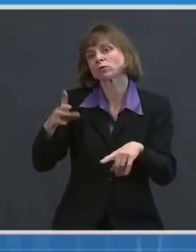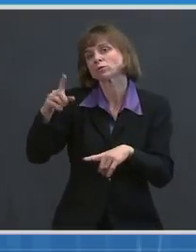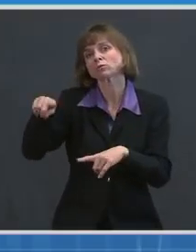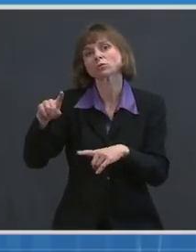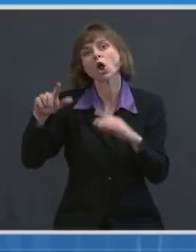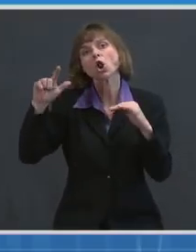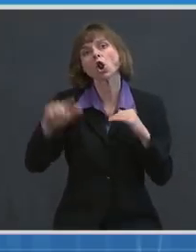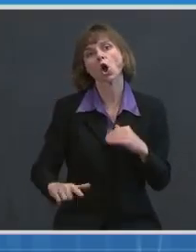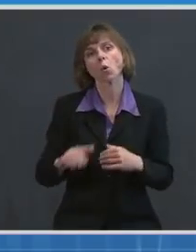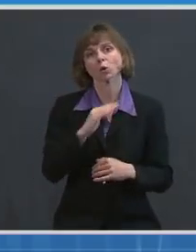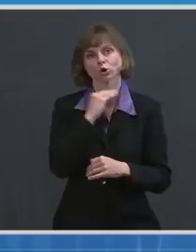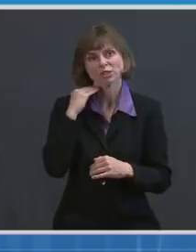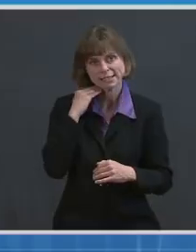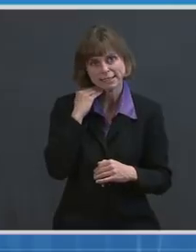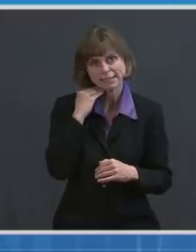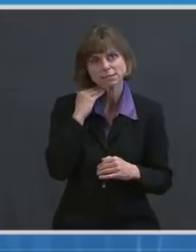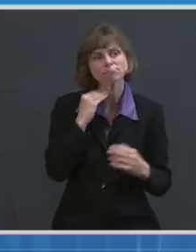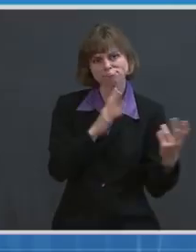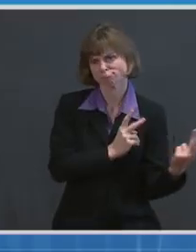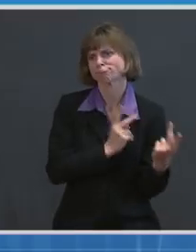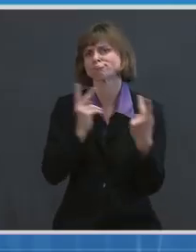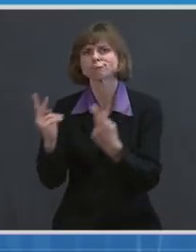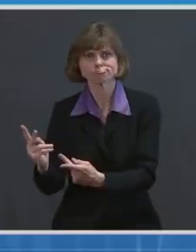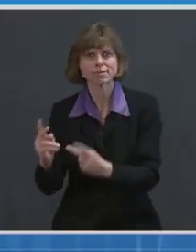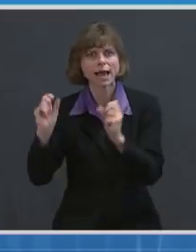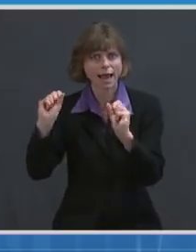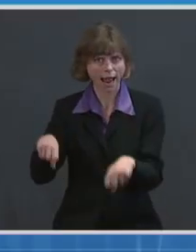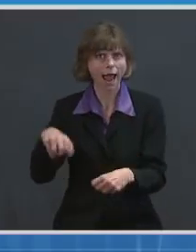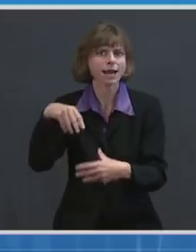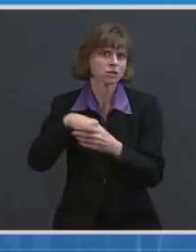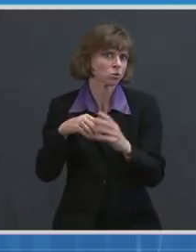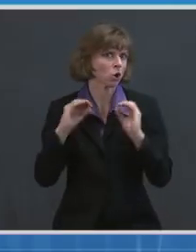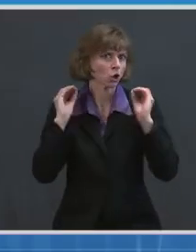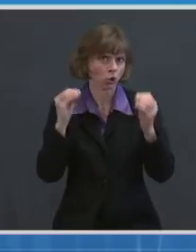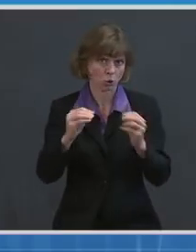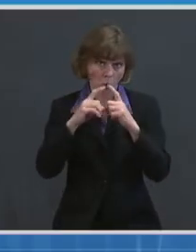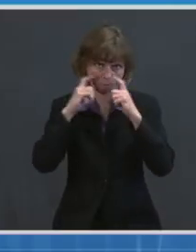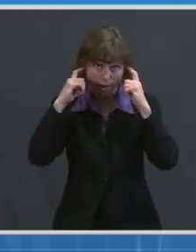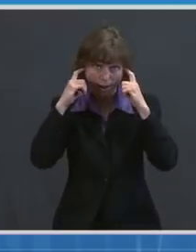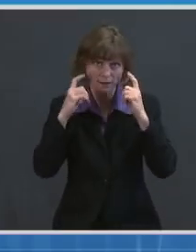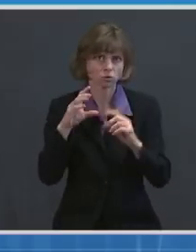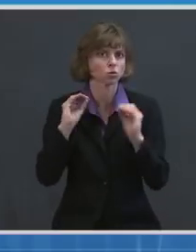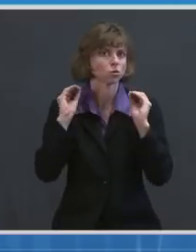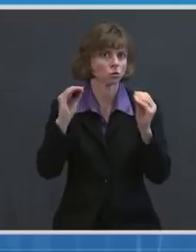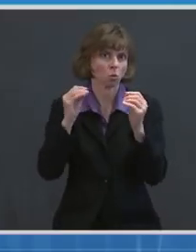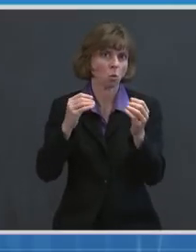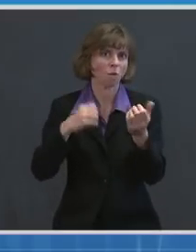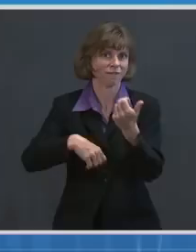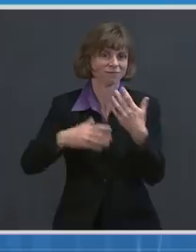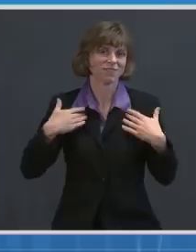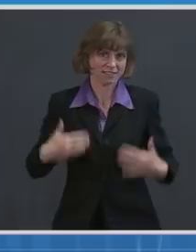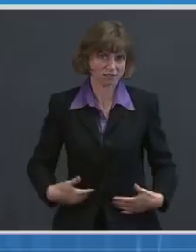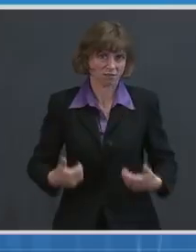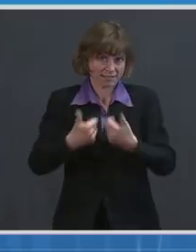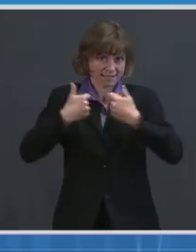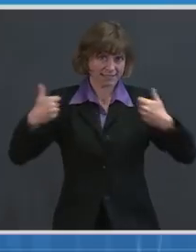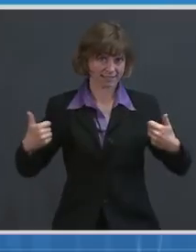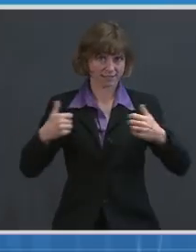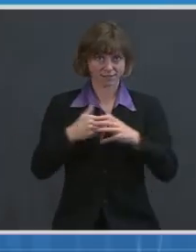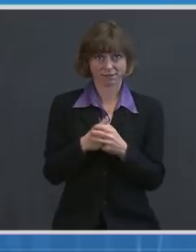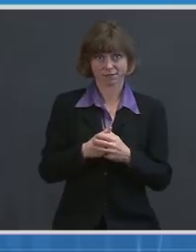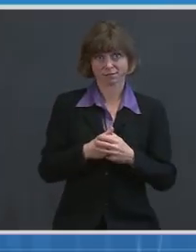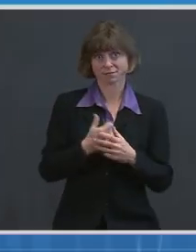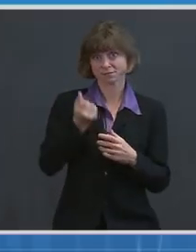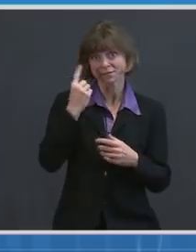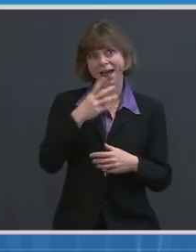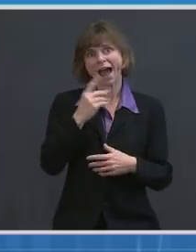of severe COVID-19 disease indoors without wearing masks or physical distancing. And refrain from